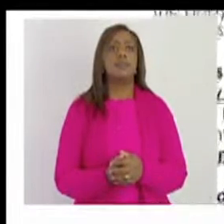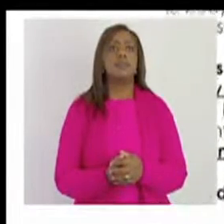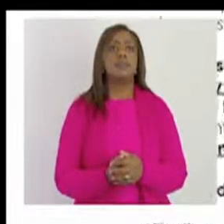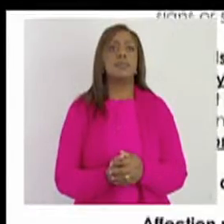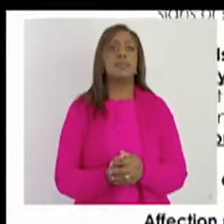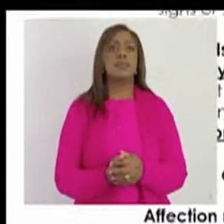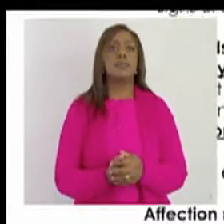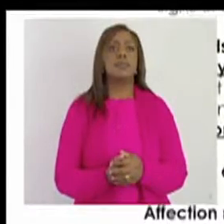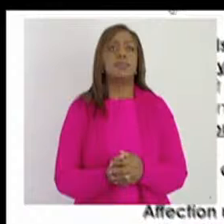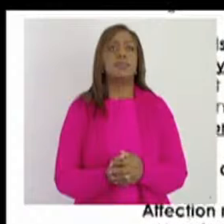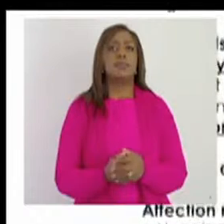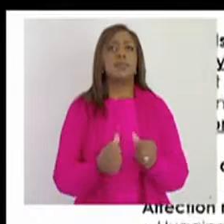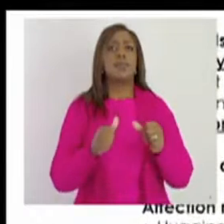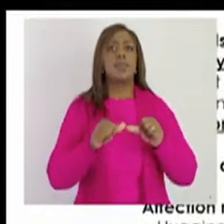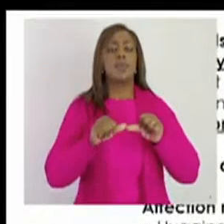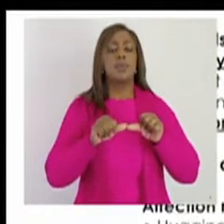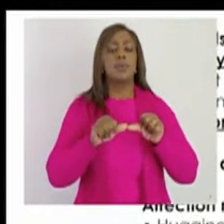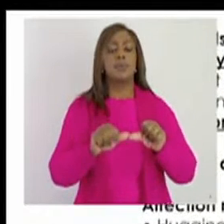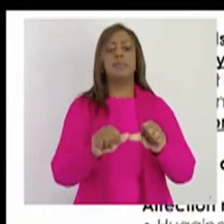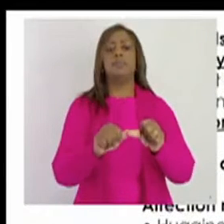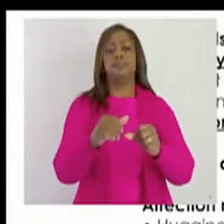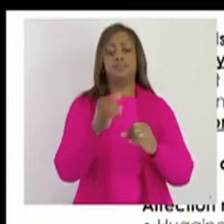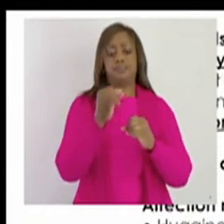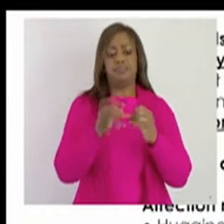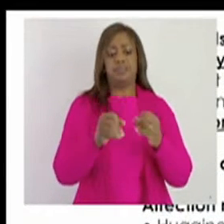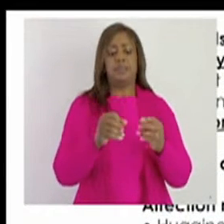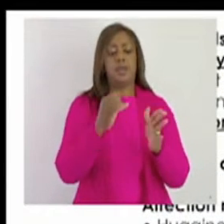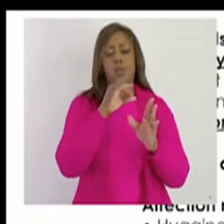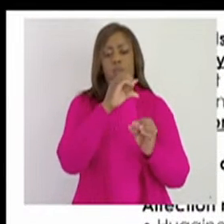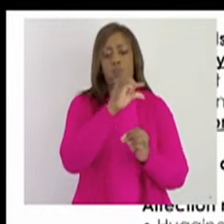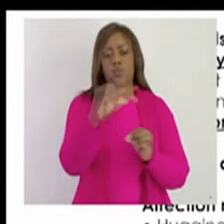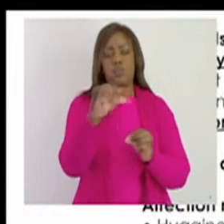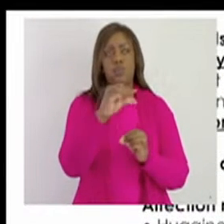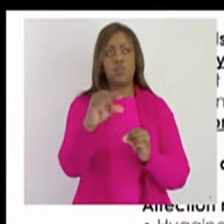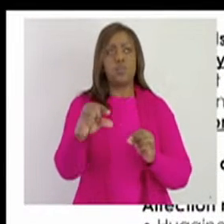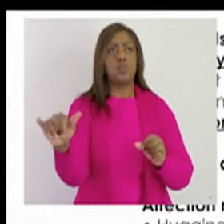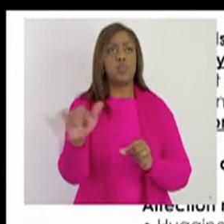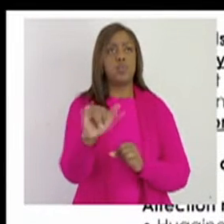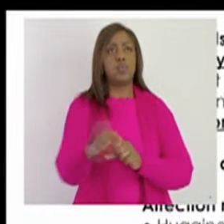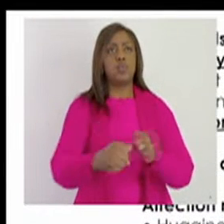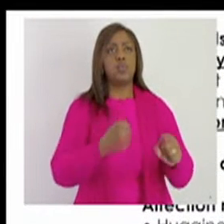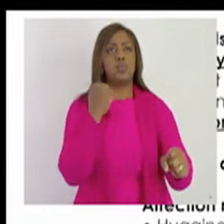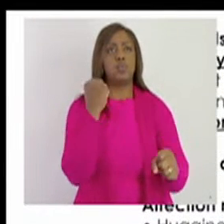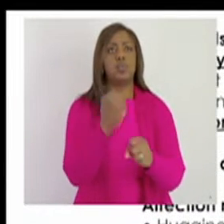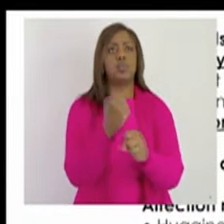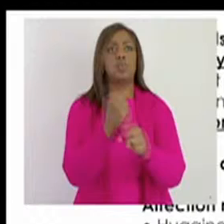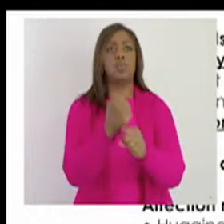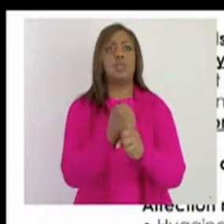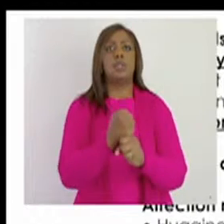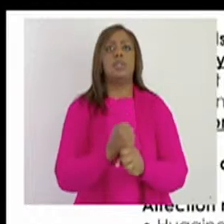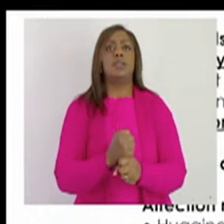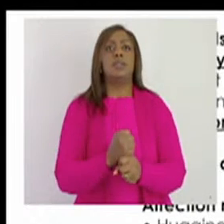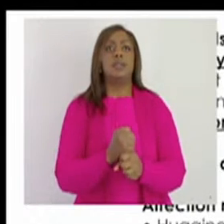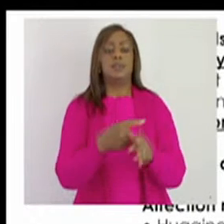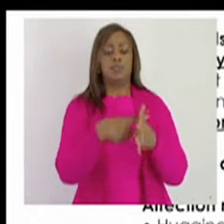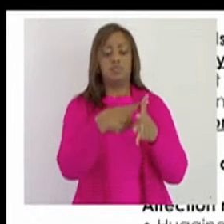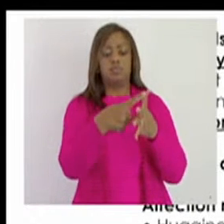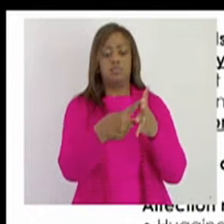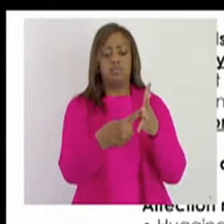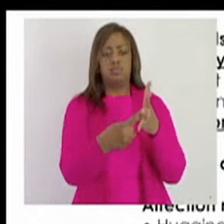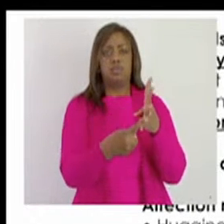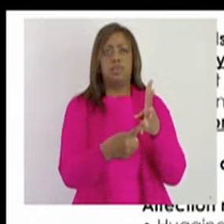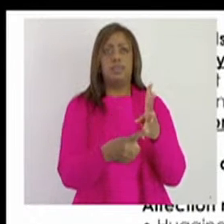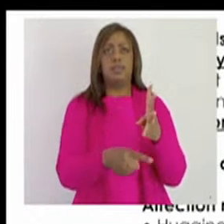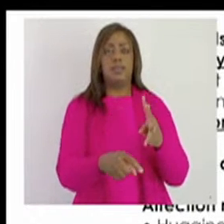Okay, before we move on, we need to look at our keywords. The keywords are as follows. The first one says